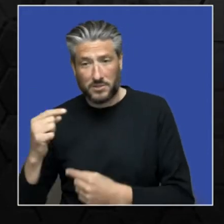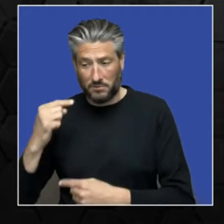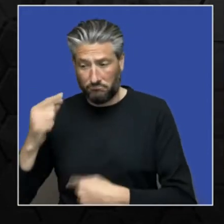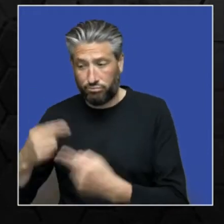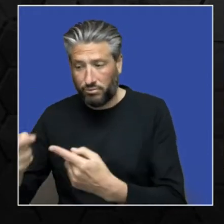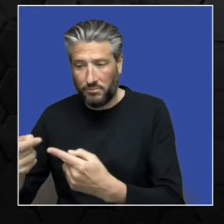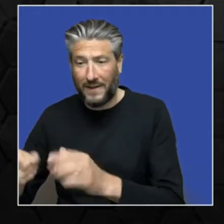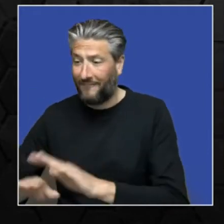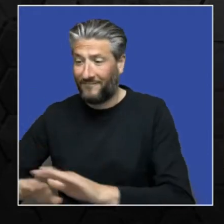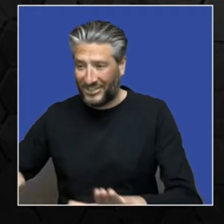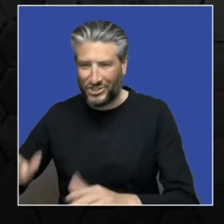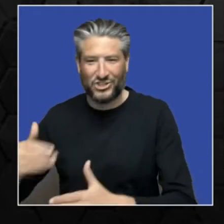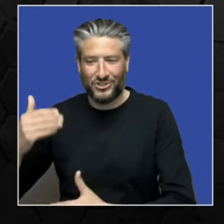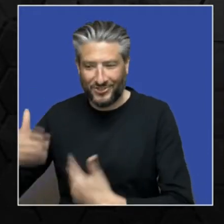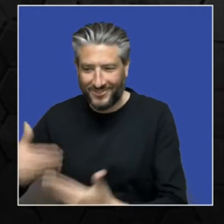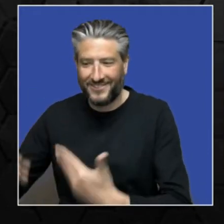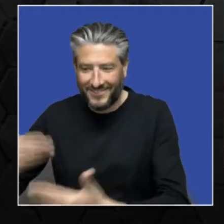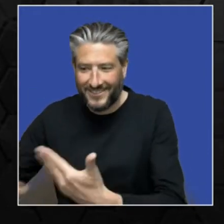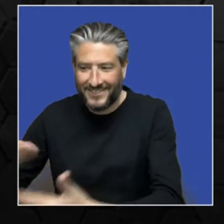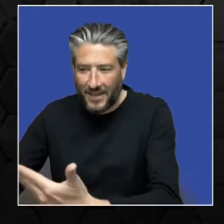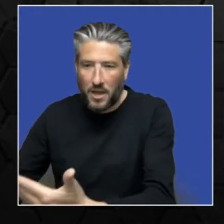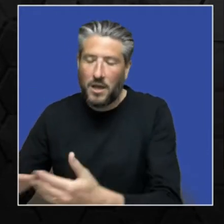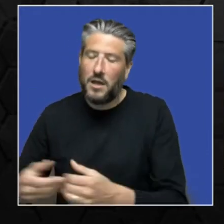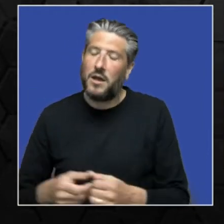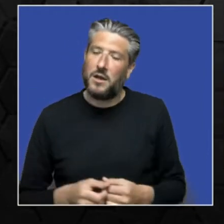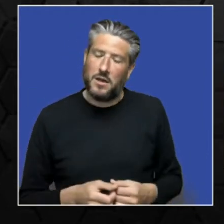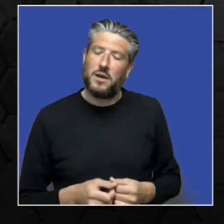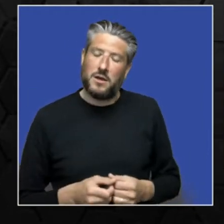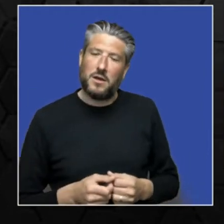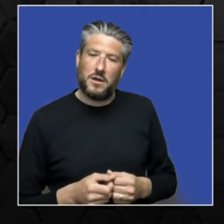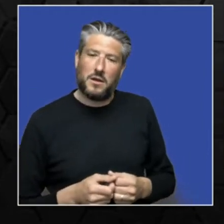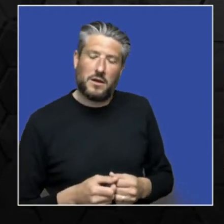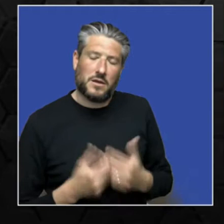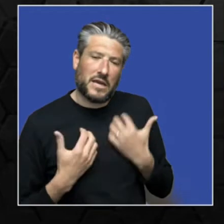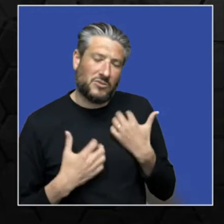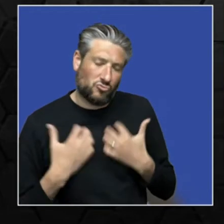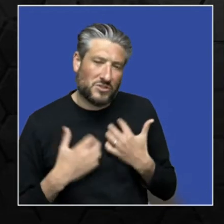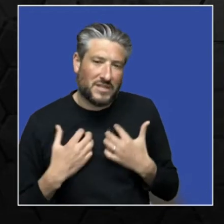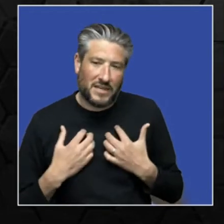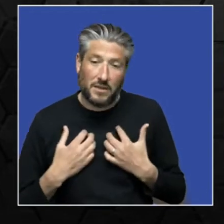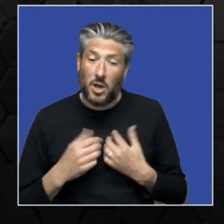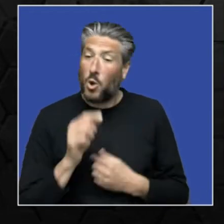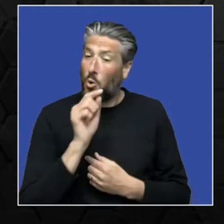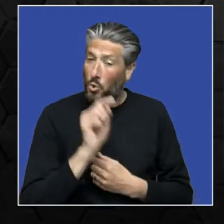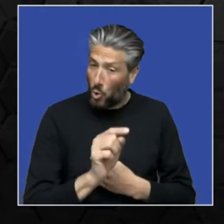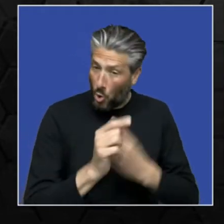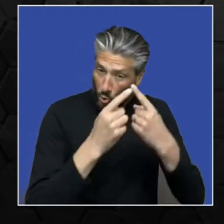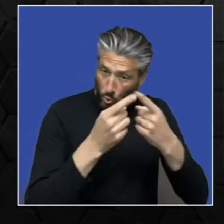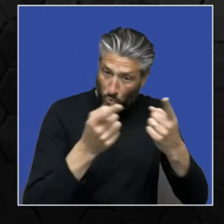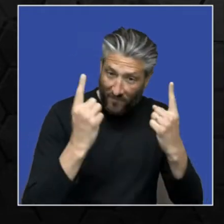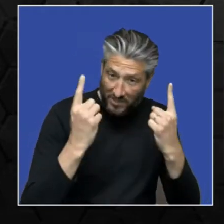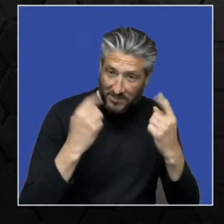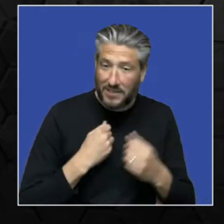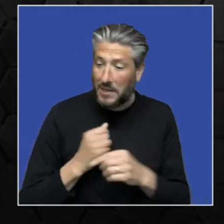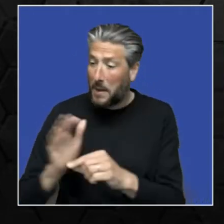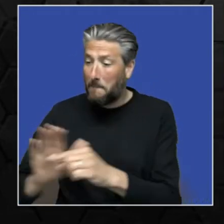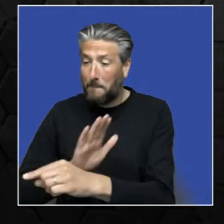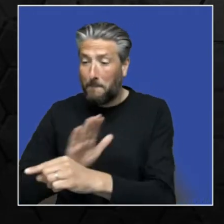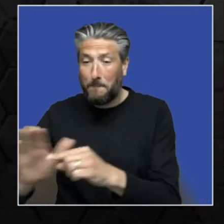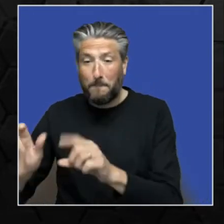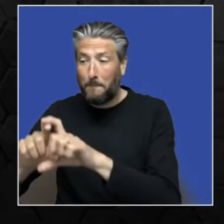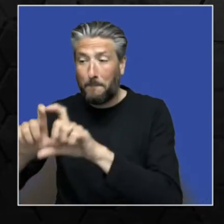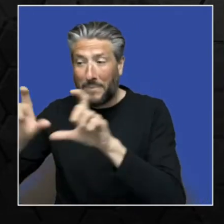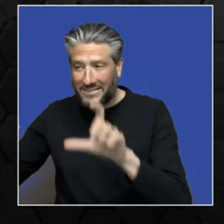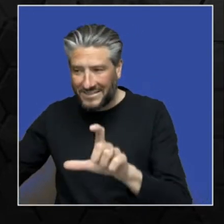what's actually happening is industry and academia are working hand to hand. They're working together. They're working in a collaborative